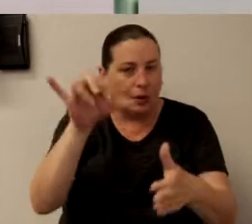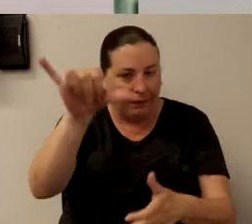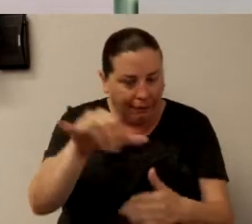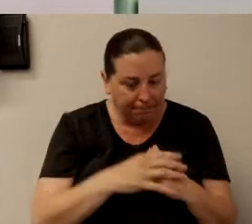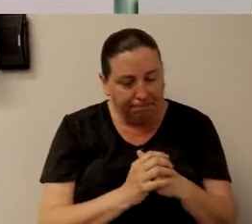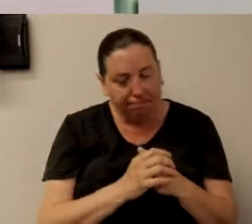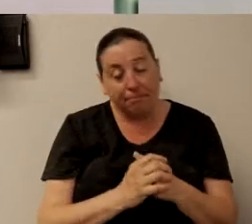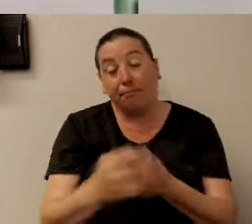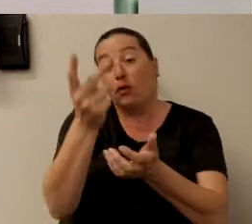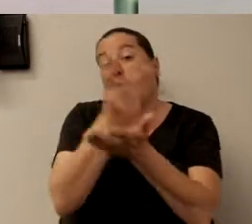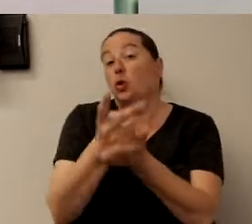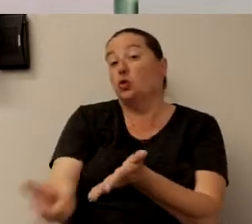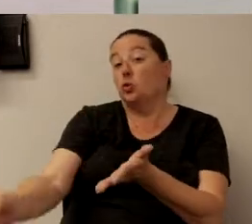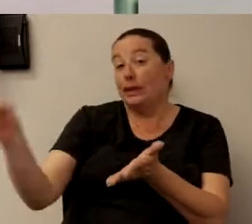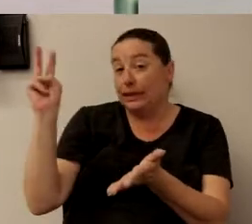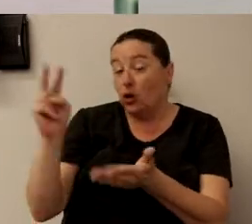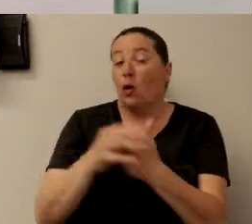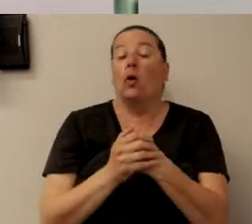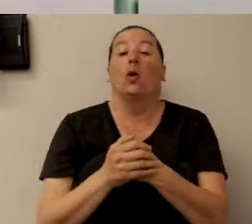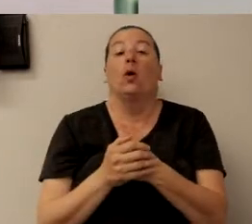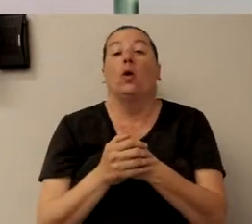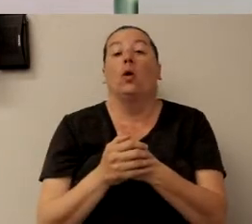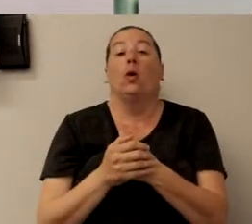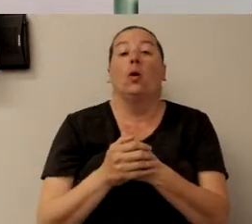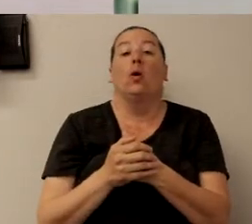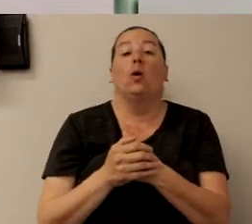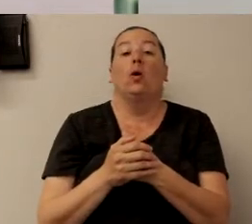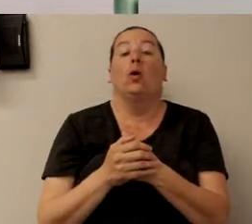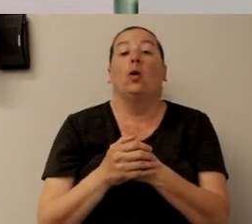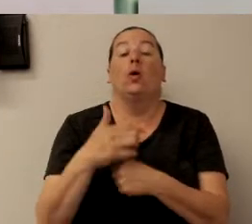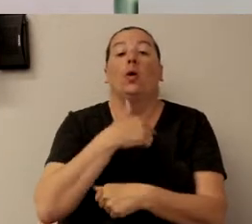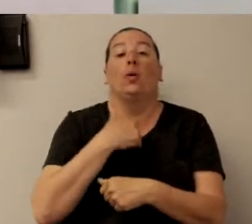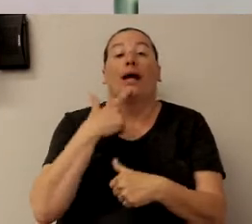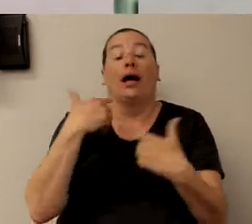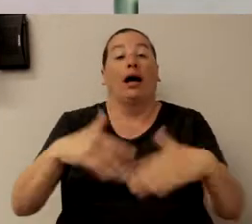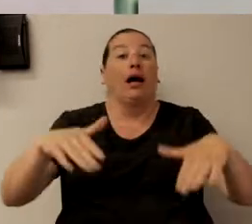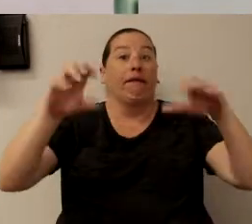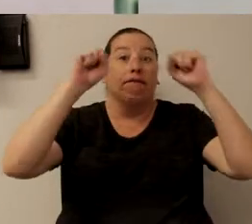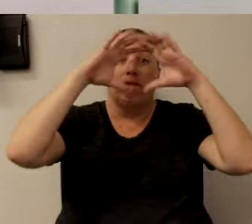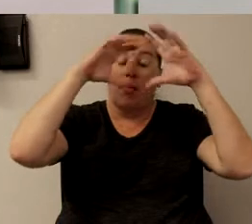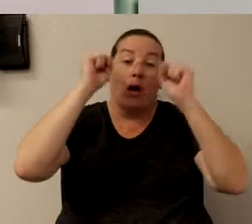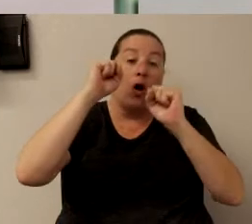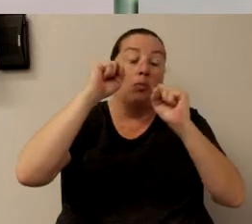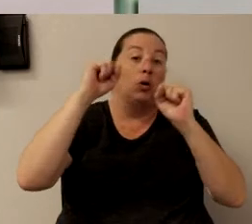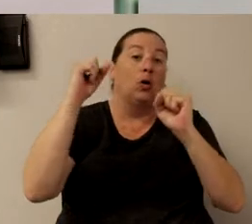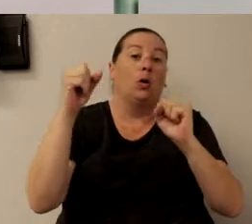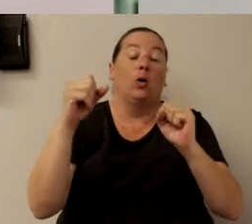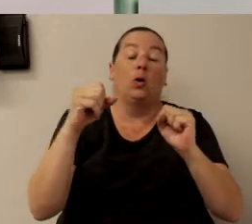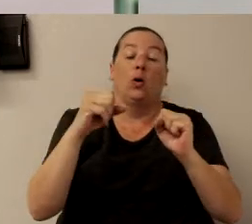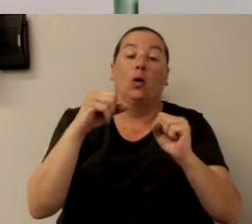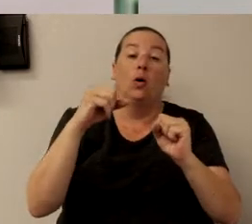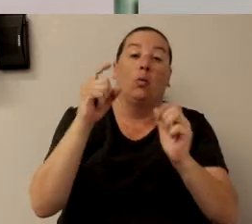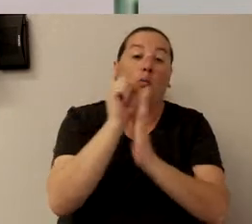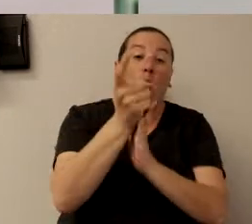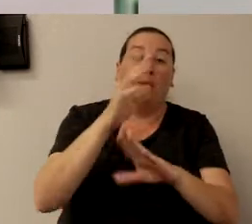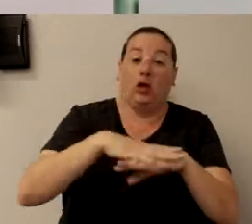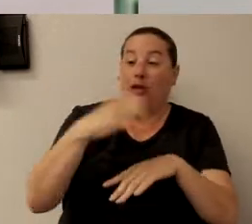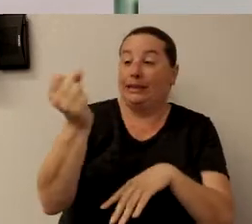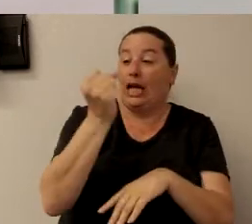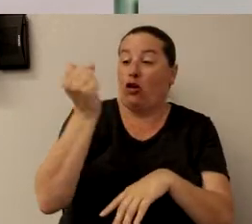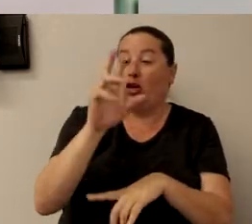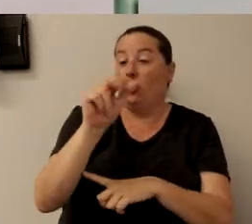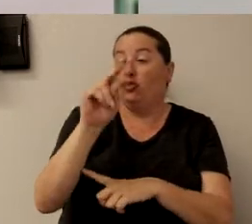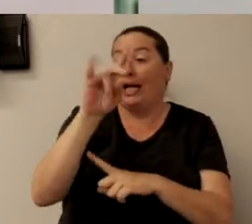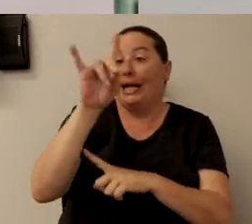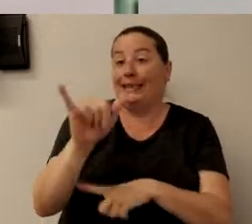ago, we had a phenomenal moment on a Saturday. Randy Coca, our Director of Laboratory Services,